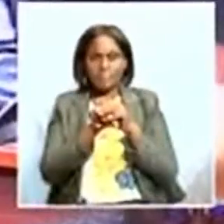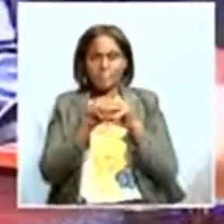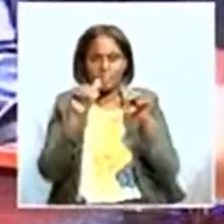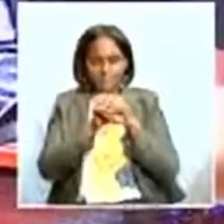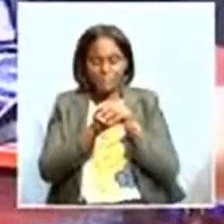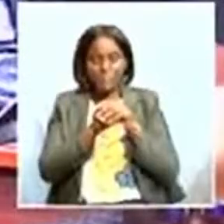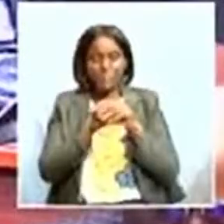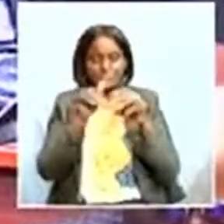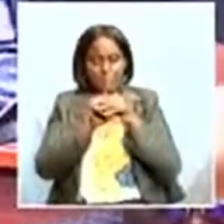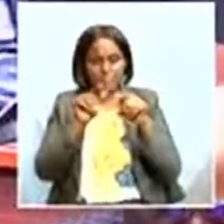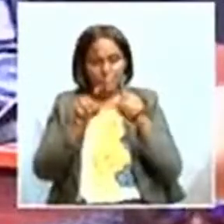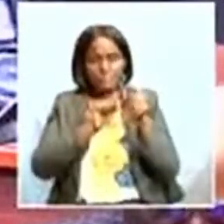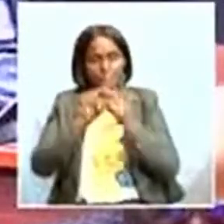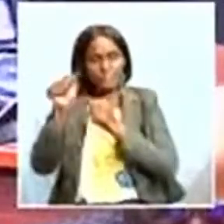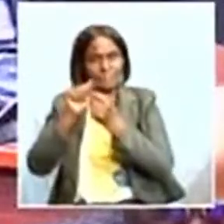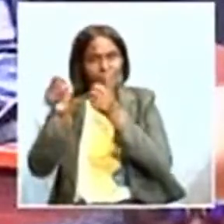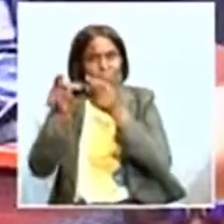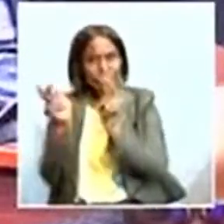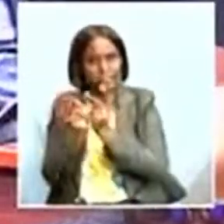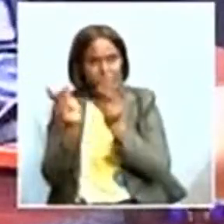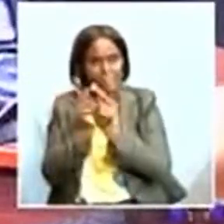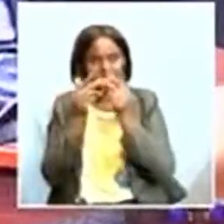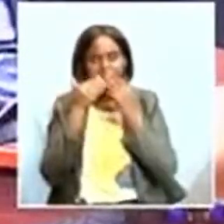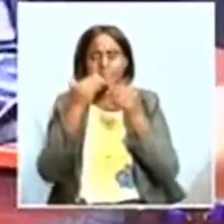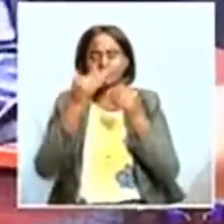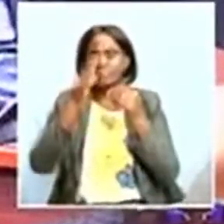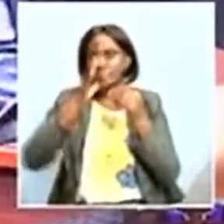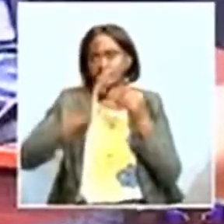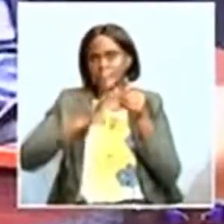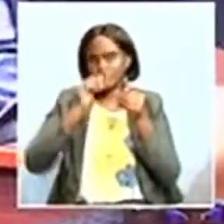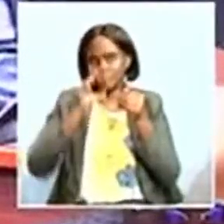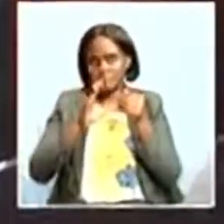even the remotest area. I thank you, Madam Speaker.